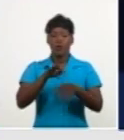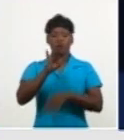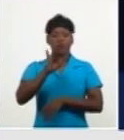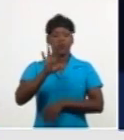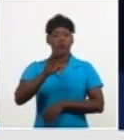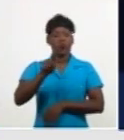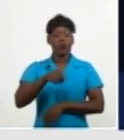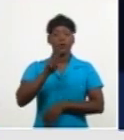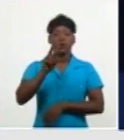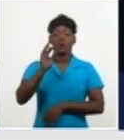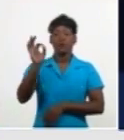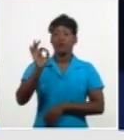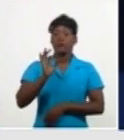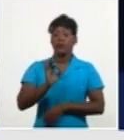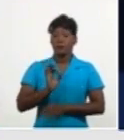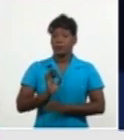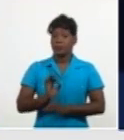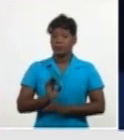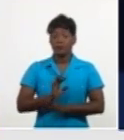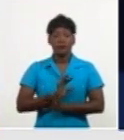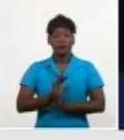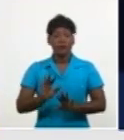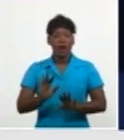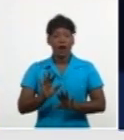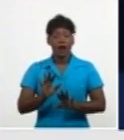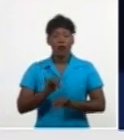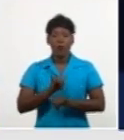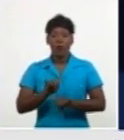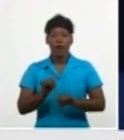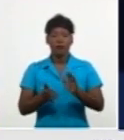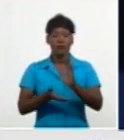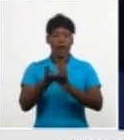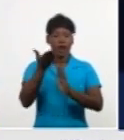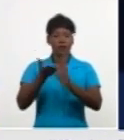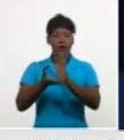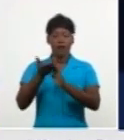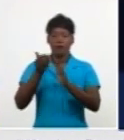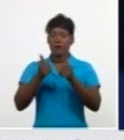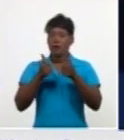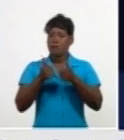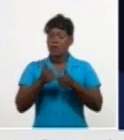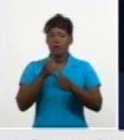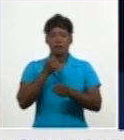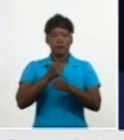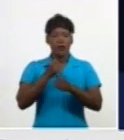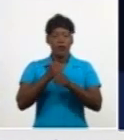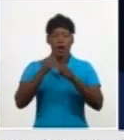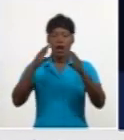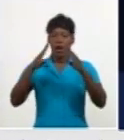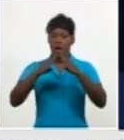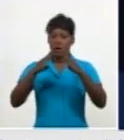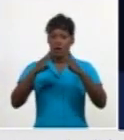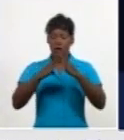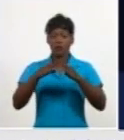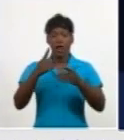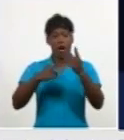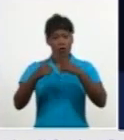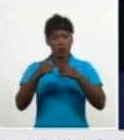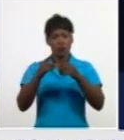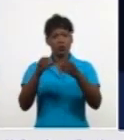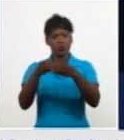have recovered and are currently being monitored at home or back